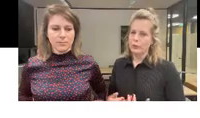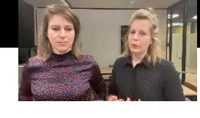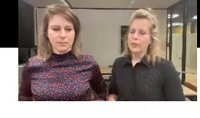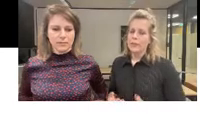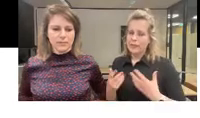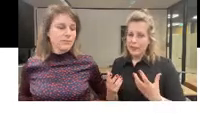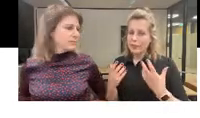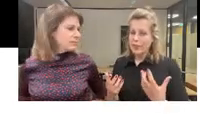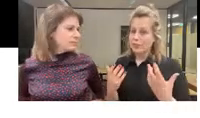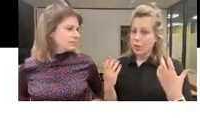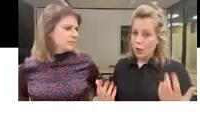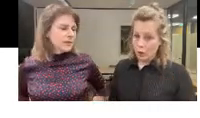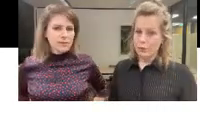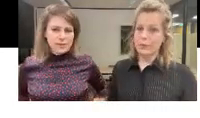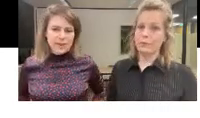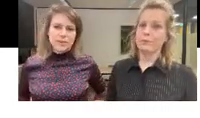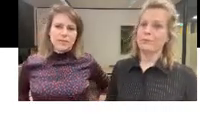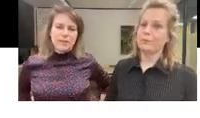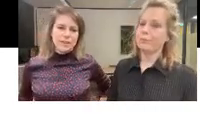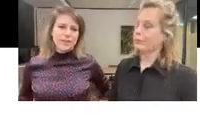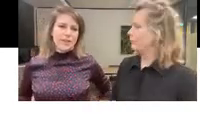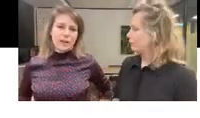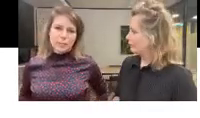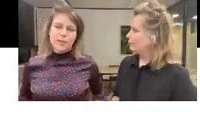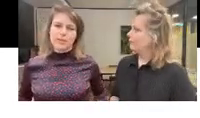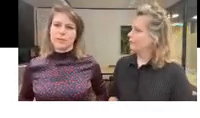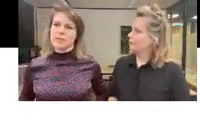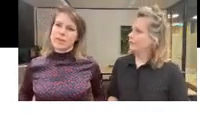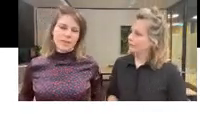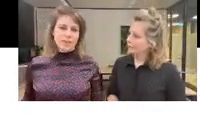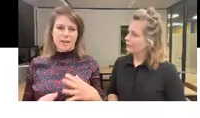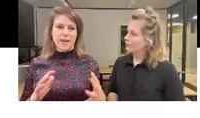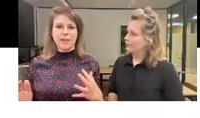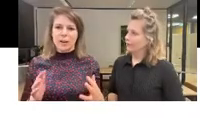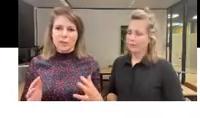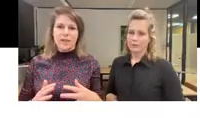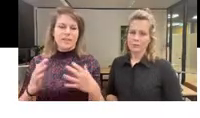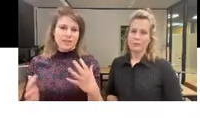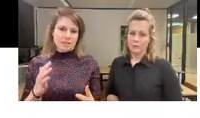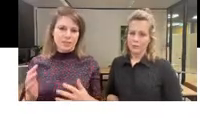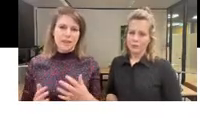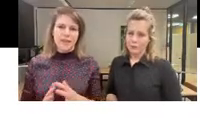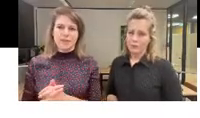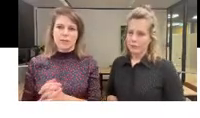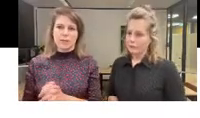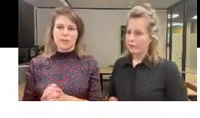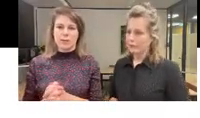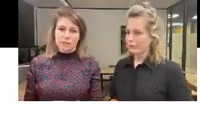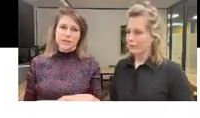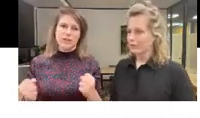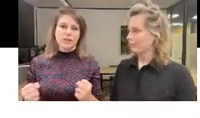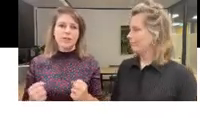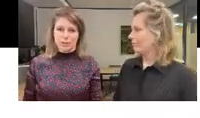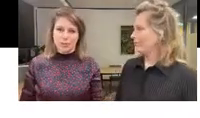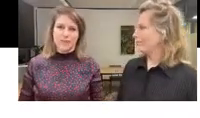searching for. There is hope. And then you need a therapist who is not scared of intensifying the trauma